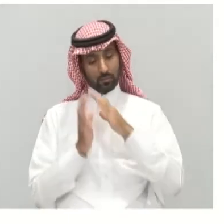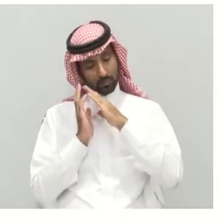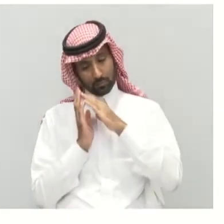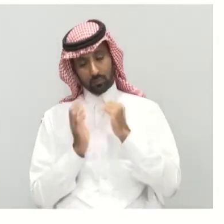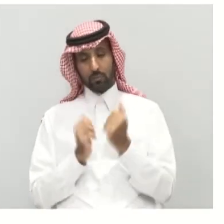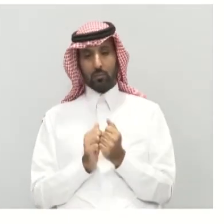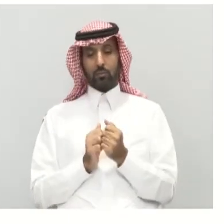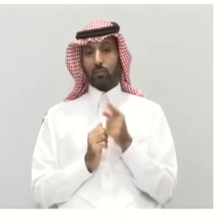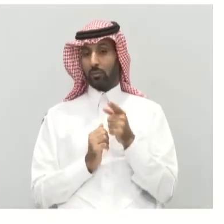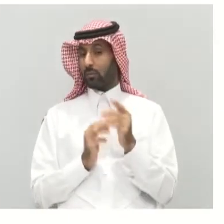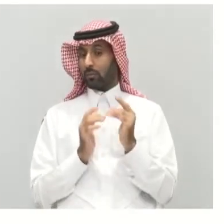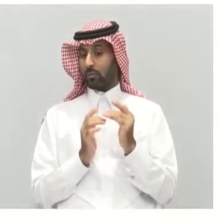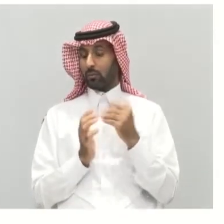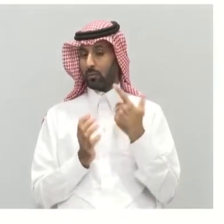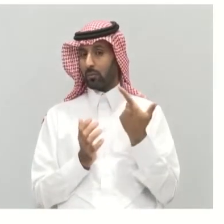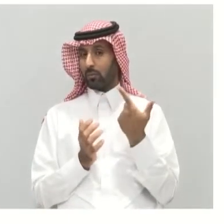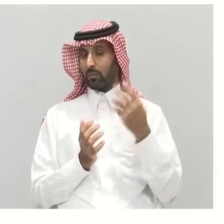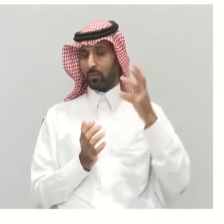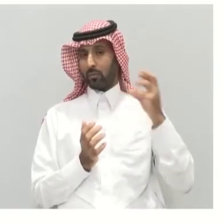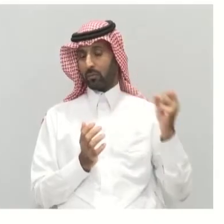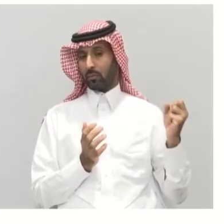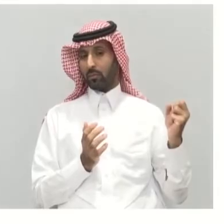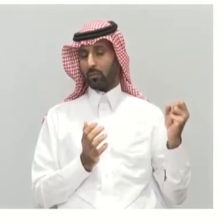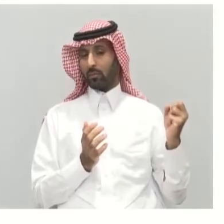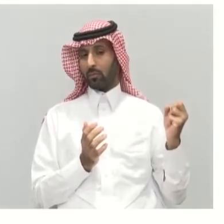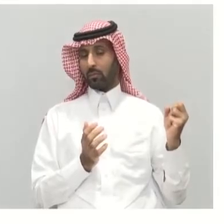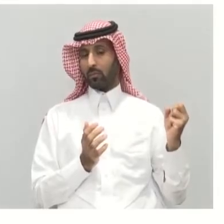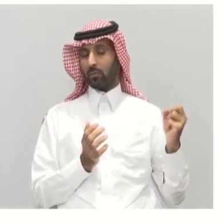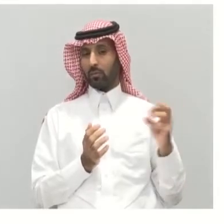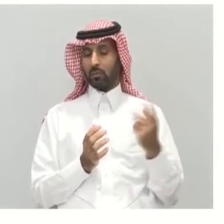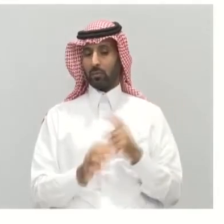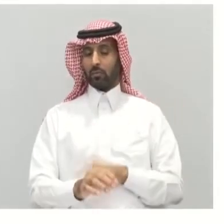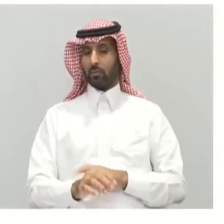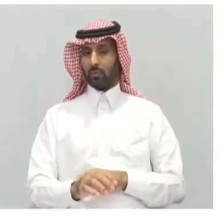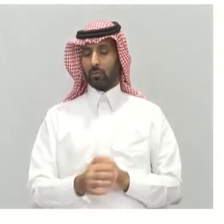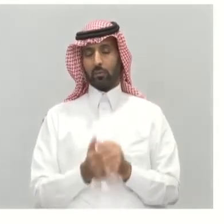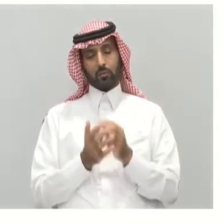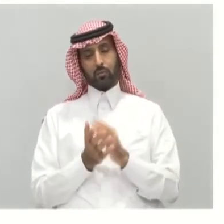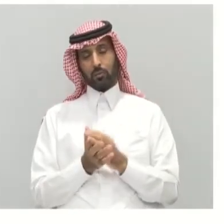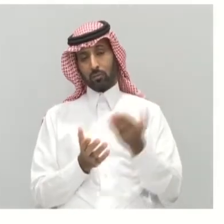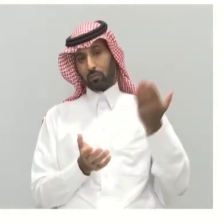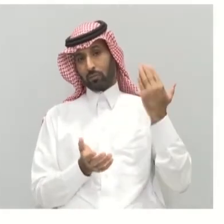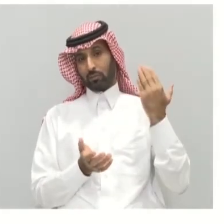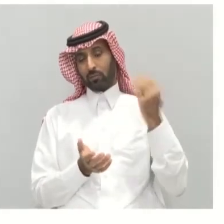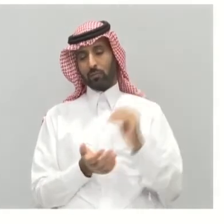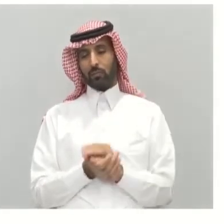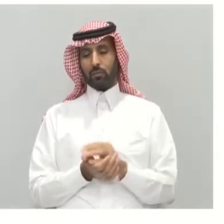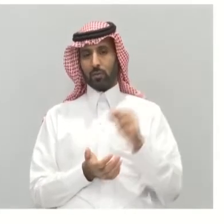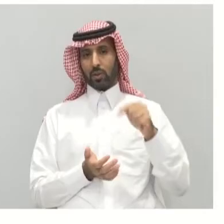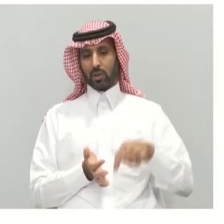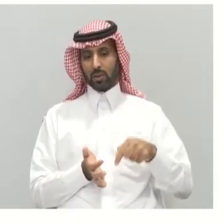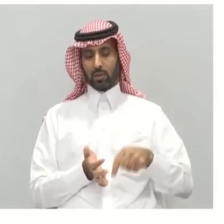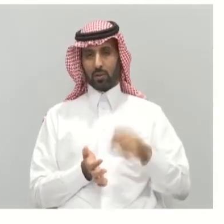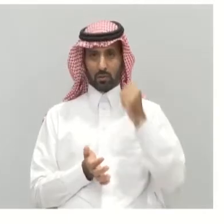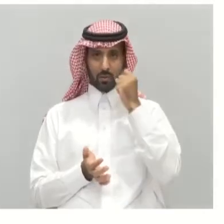have last night. What time did you wake up this